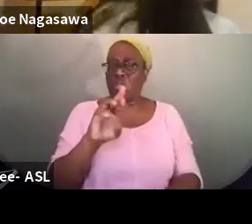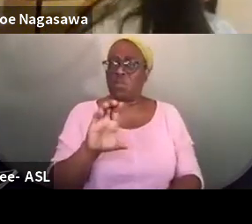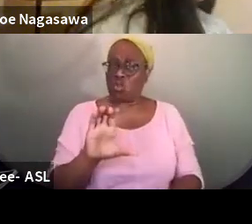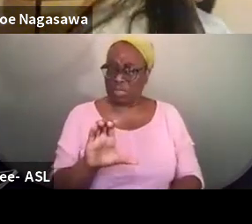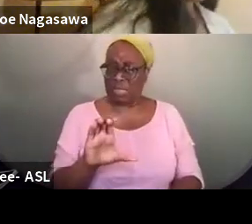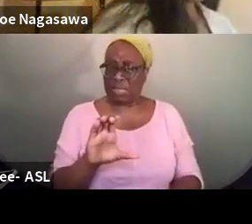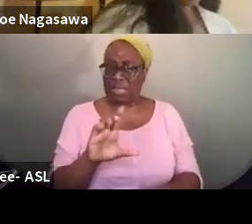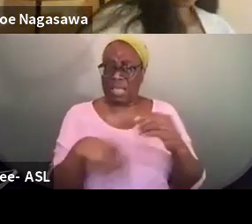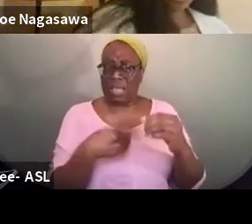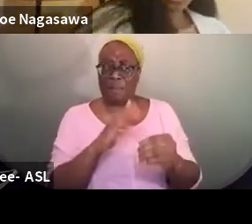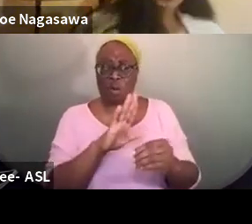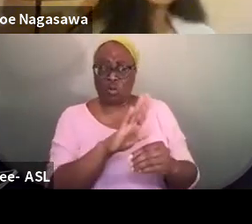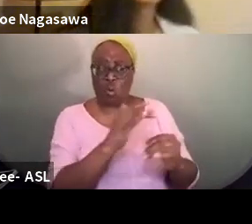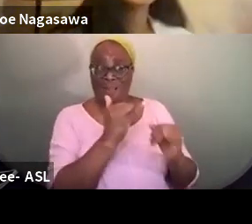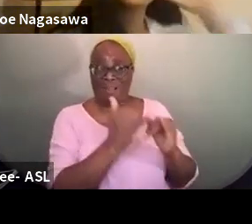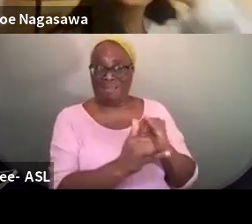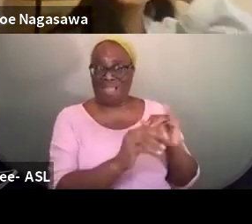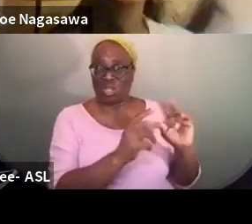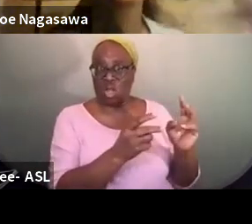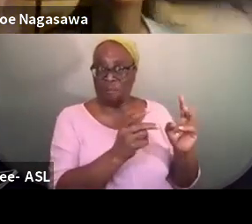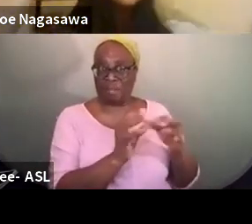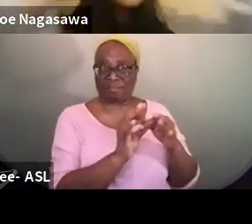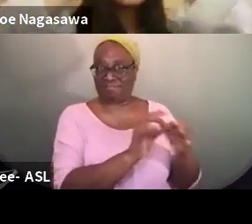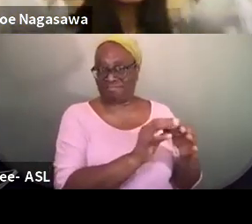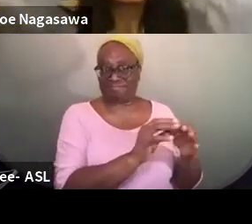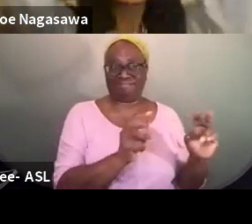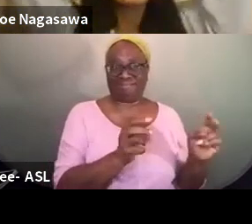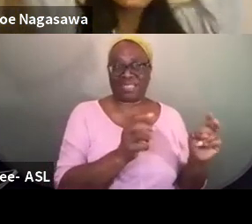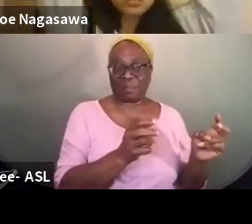your last comment on this subject.